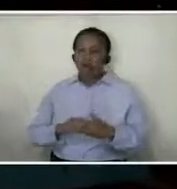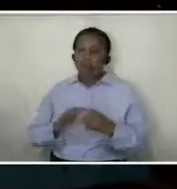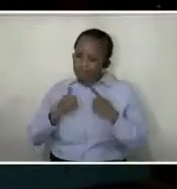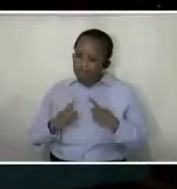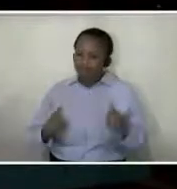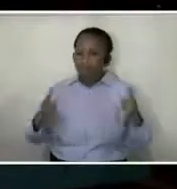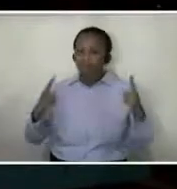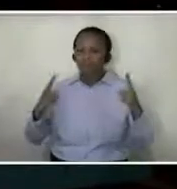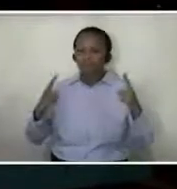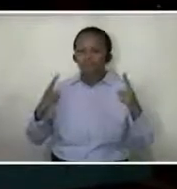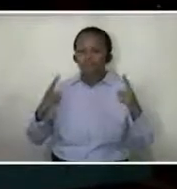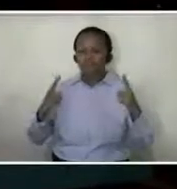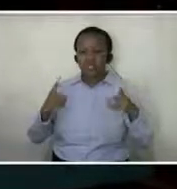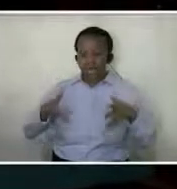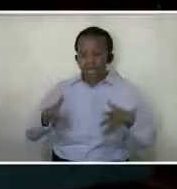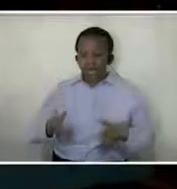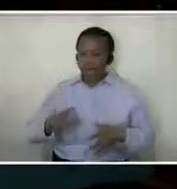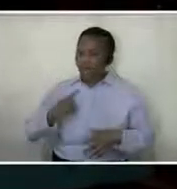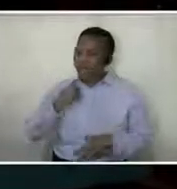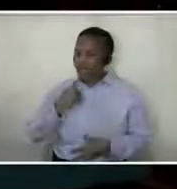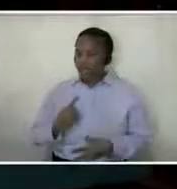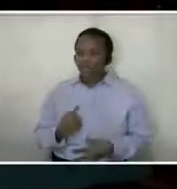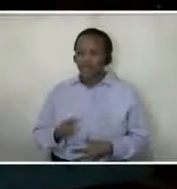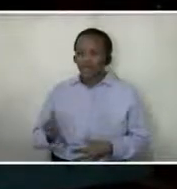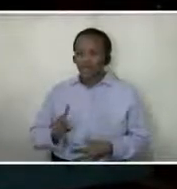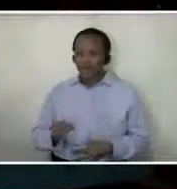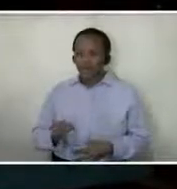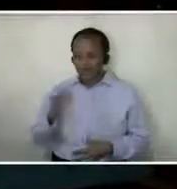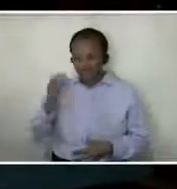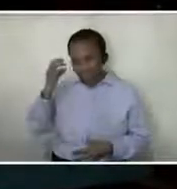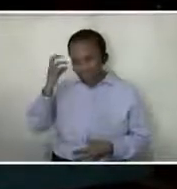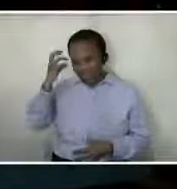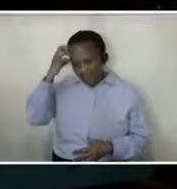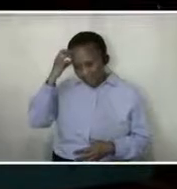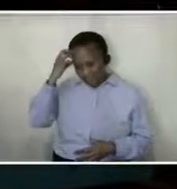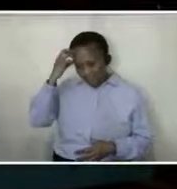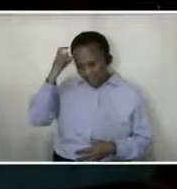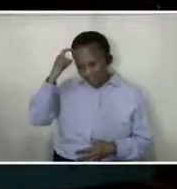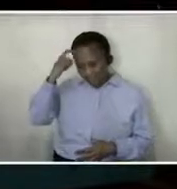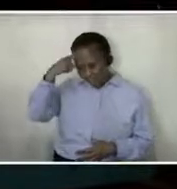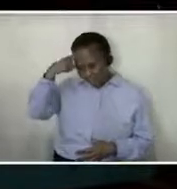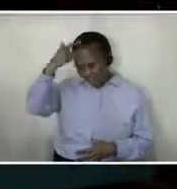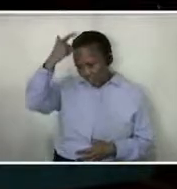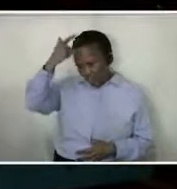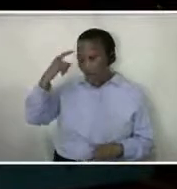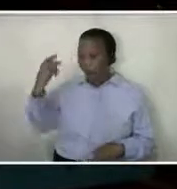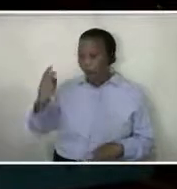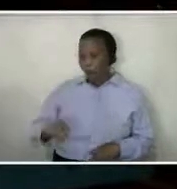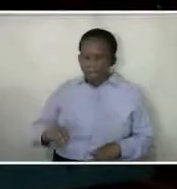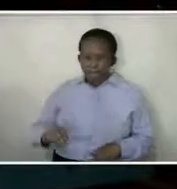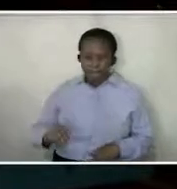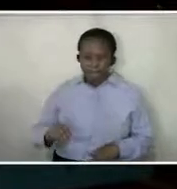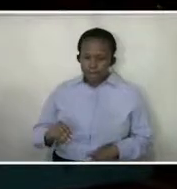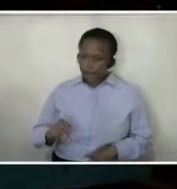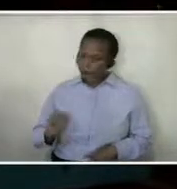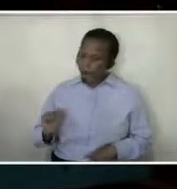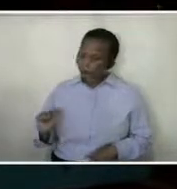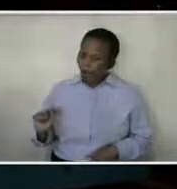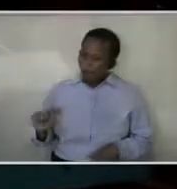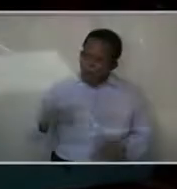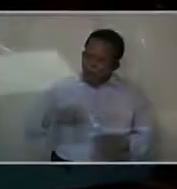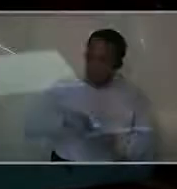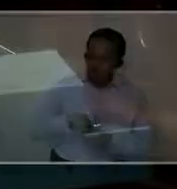that the Chief Whip belongs to all of us. So I would have